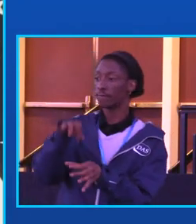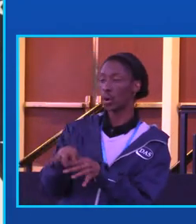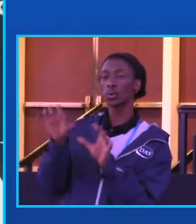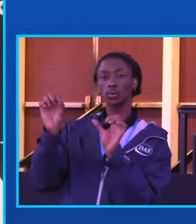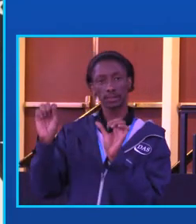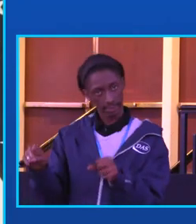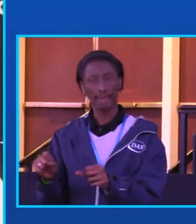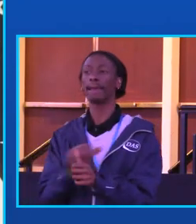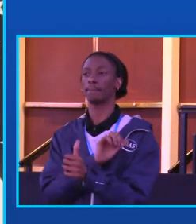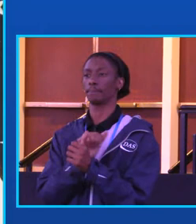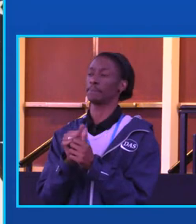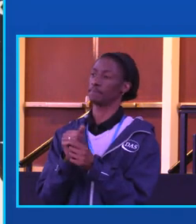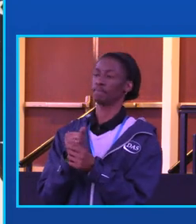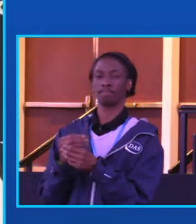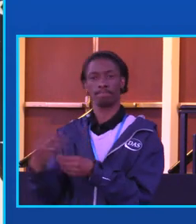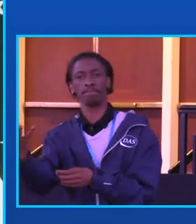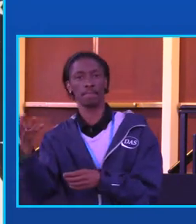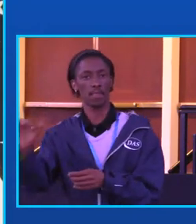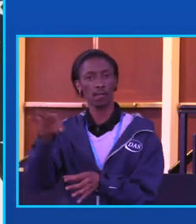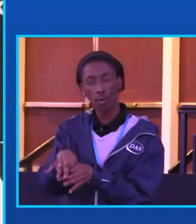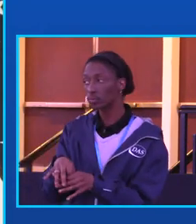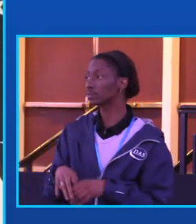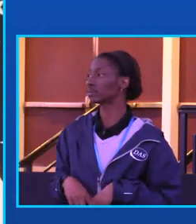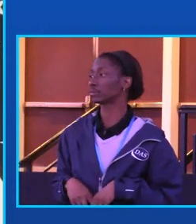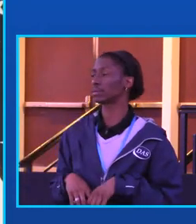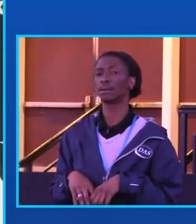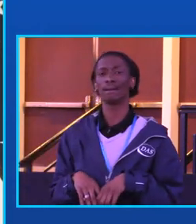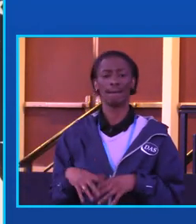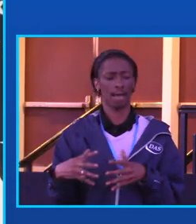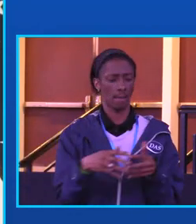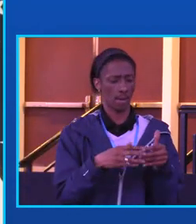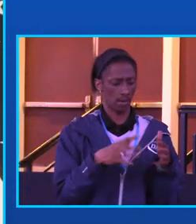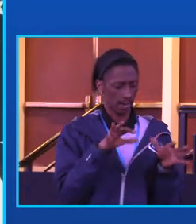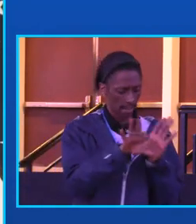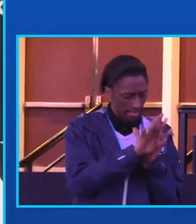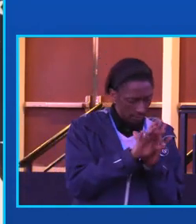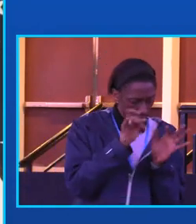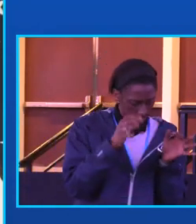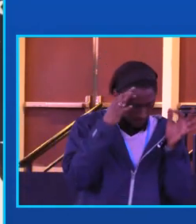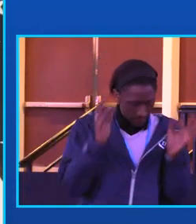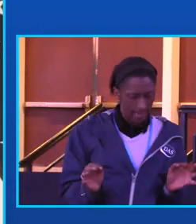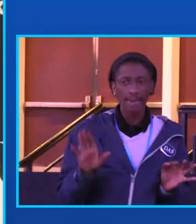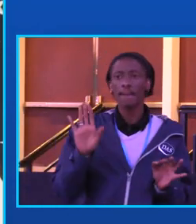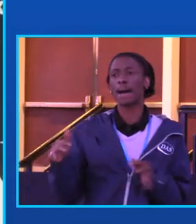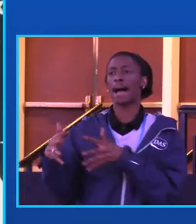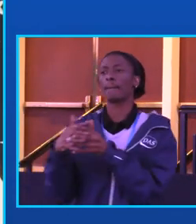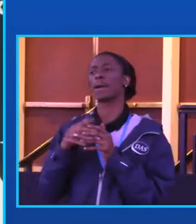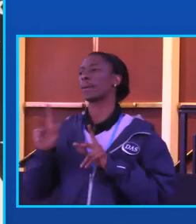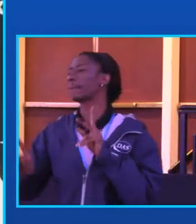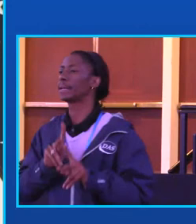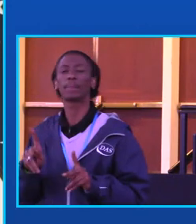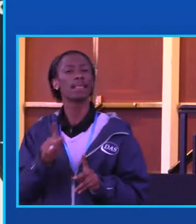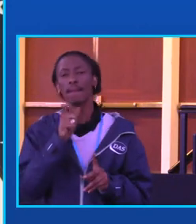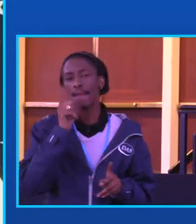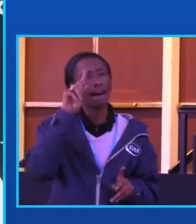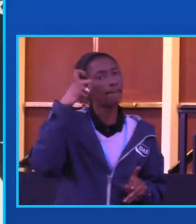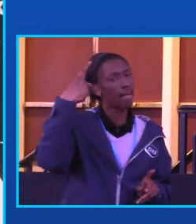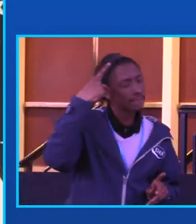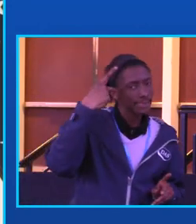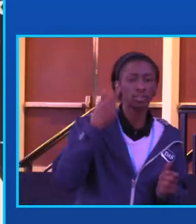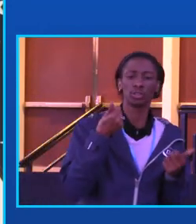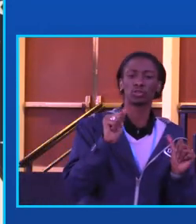voices heard this year. American elections need to be decided by American voters, not extreme politicians trying to